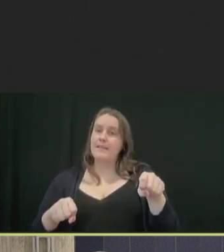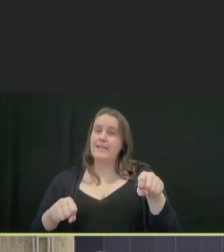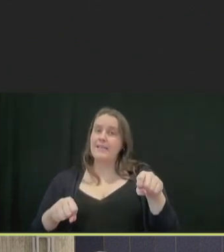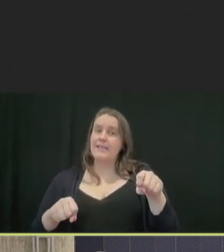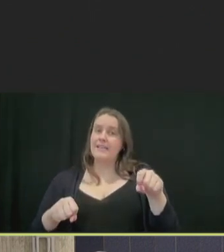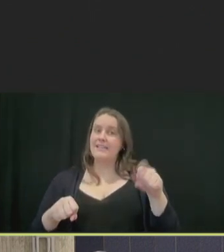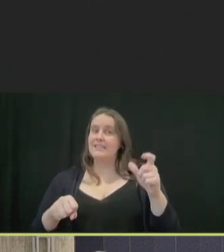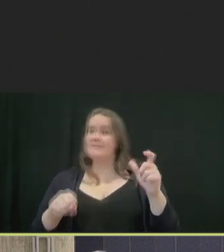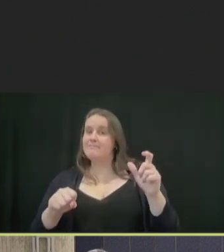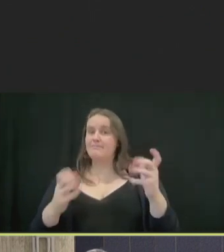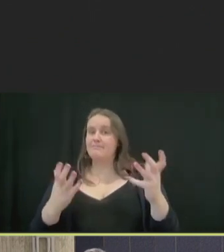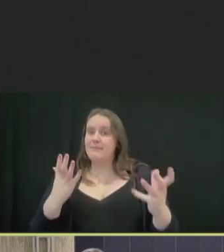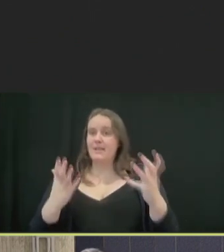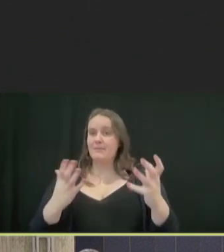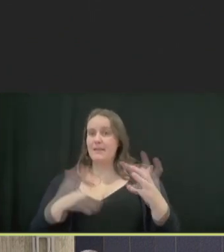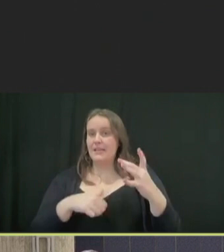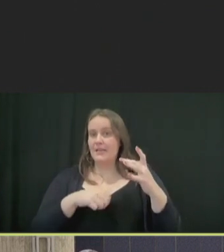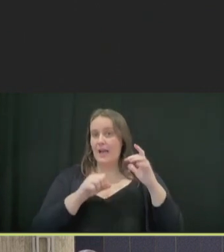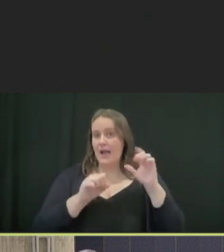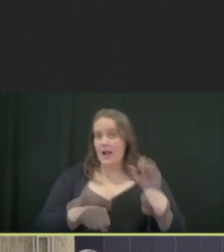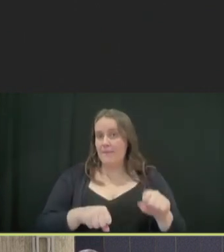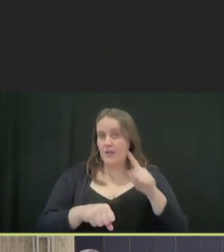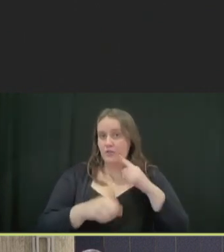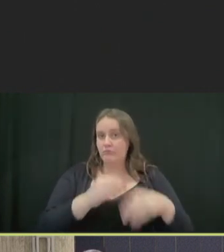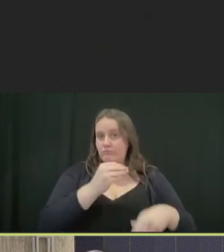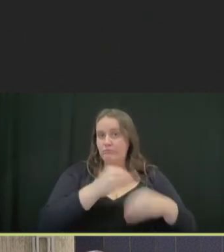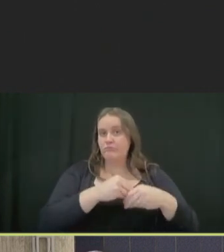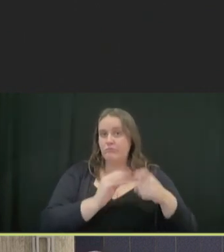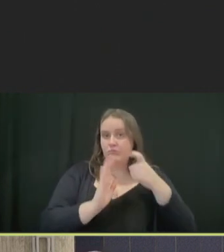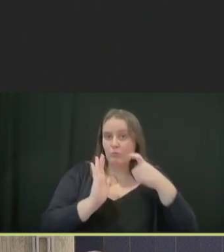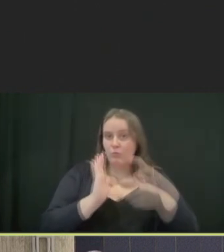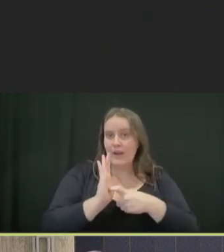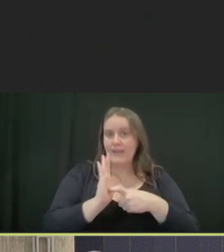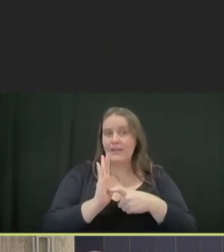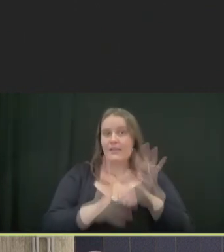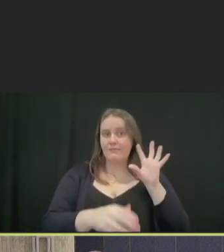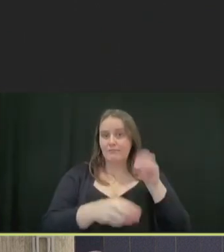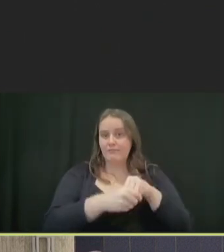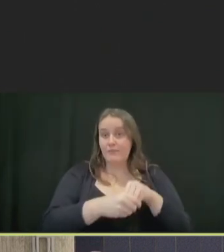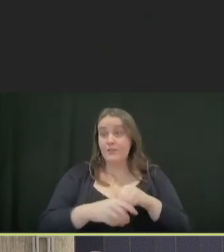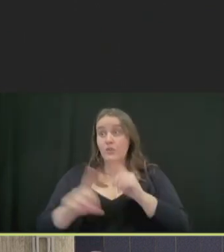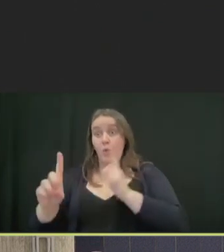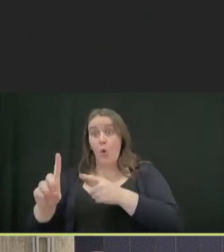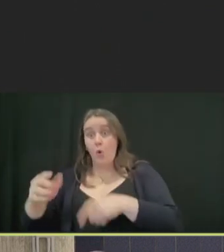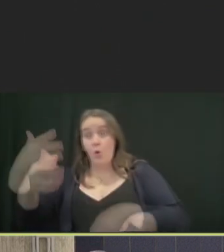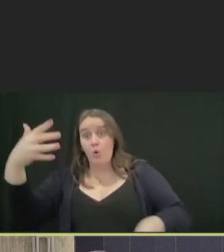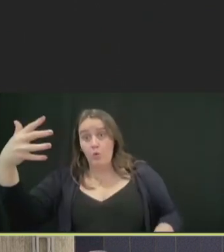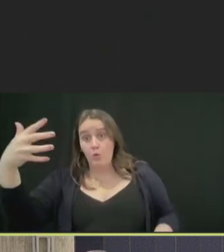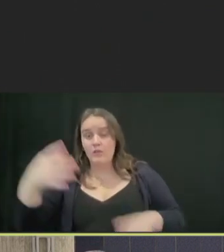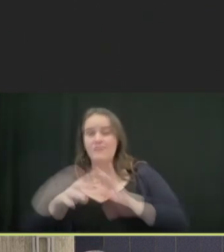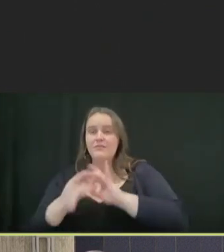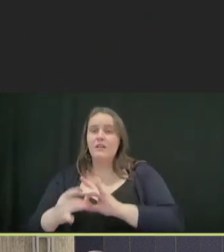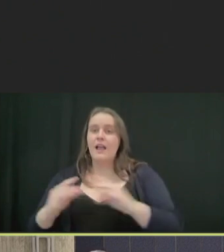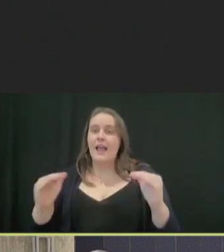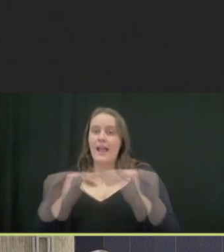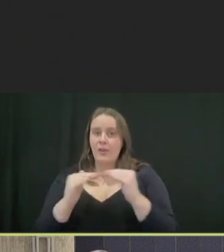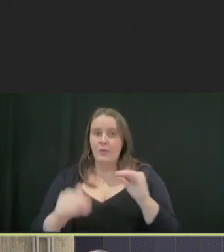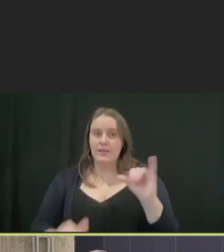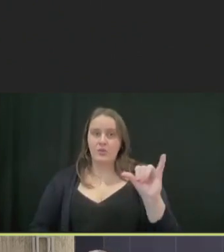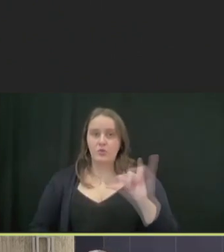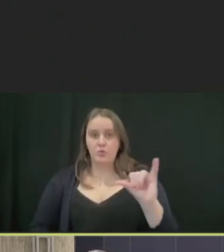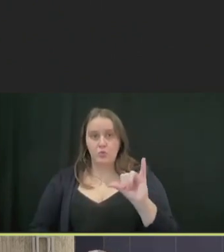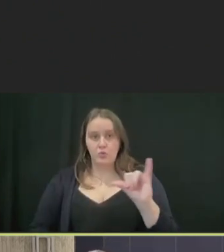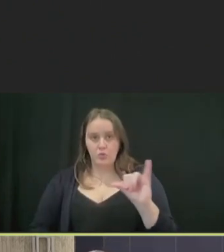the recognition that part of this objective, the goal is really around equity as well. And maybe we